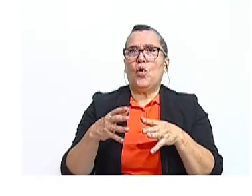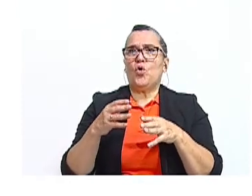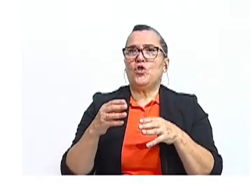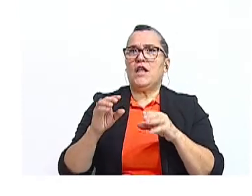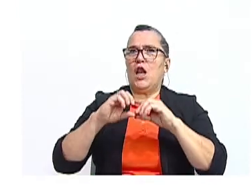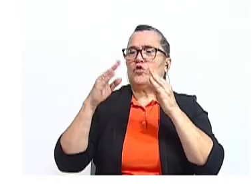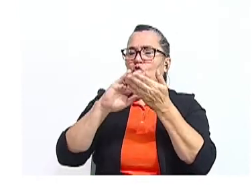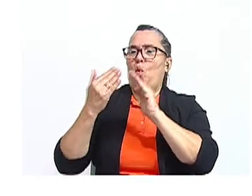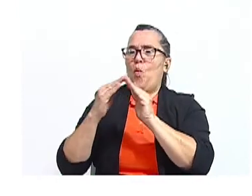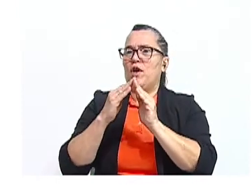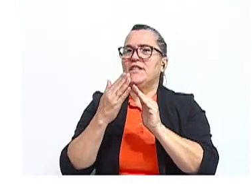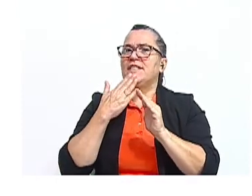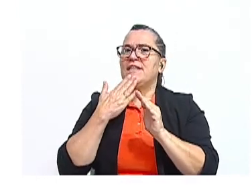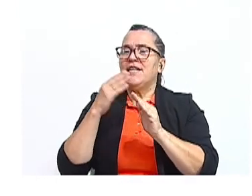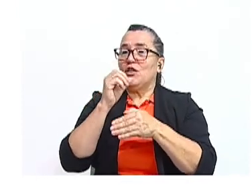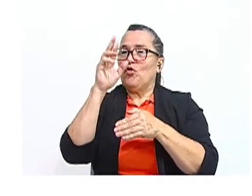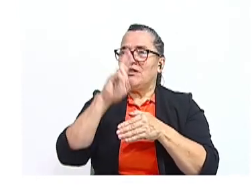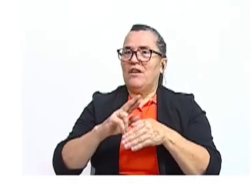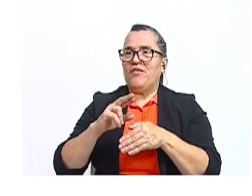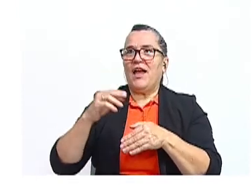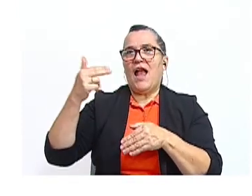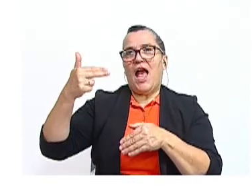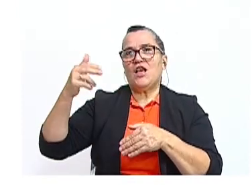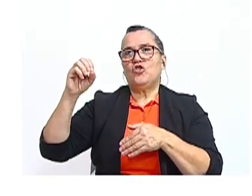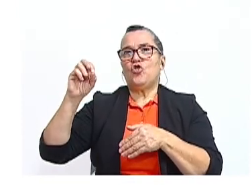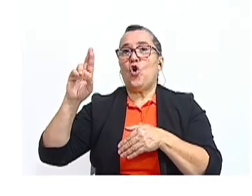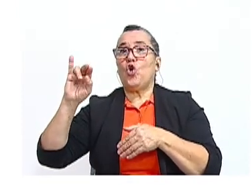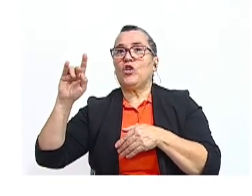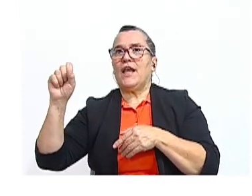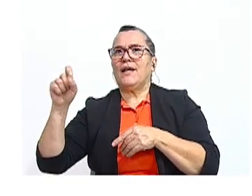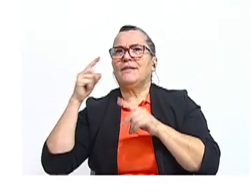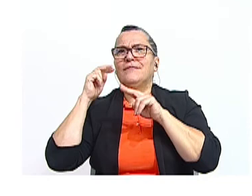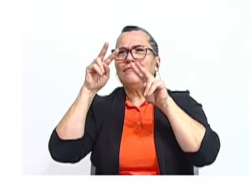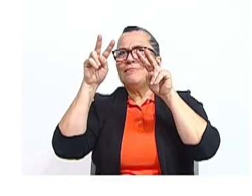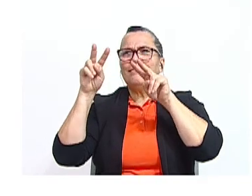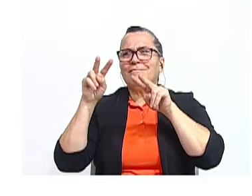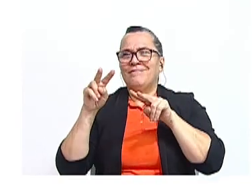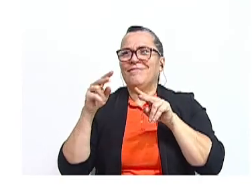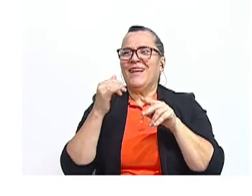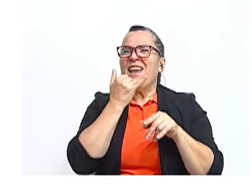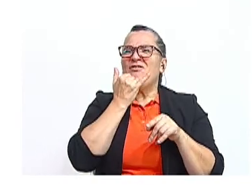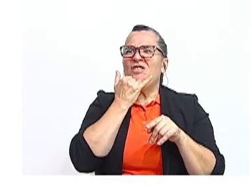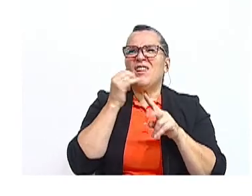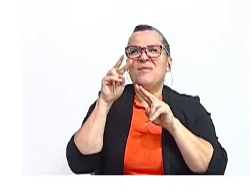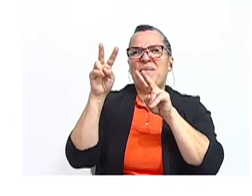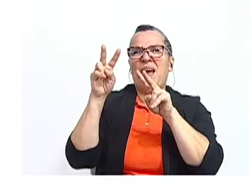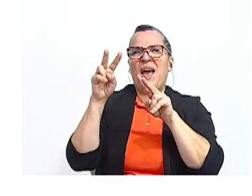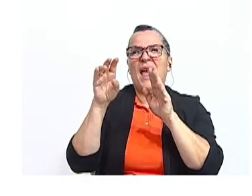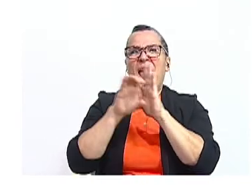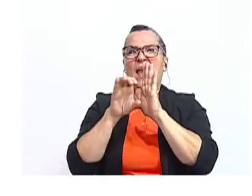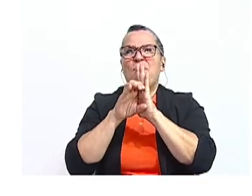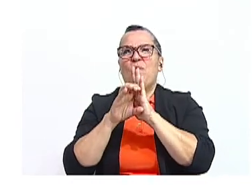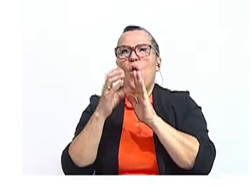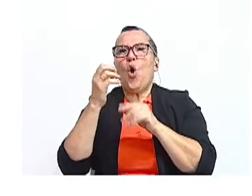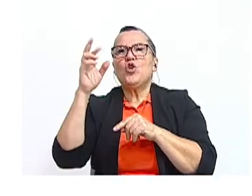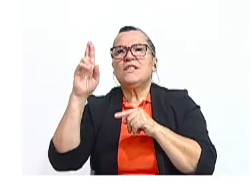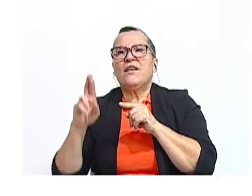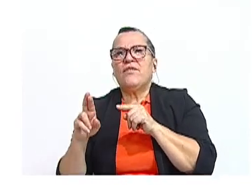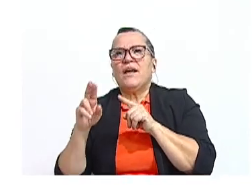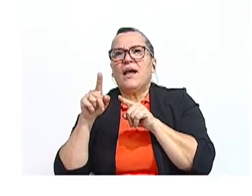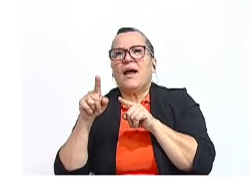the Chorotegas. Well, guys, as you can see, there are some mistakes here. For example, look at the word Costa Rica. We need